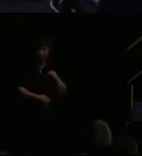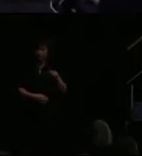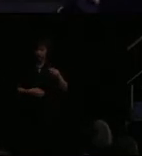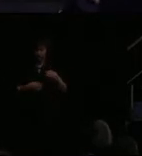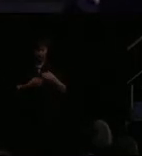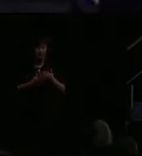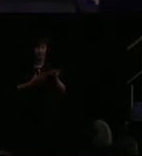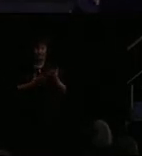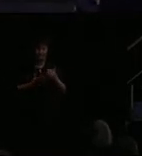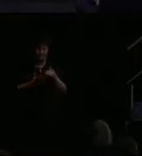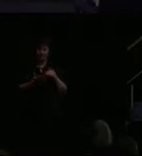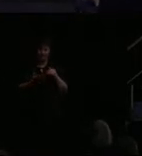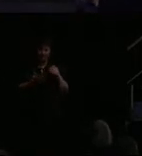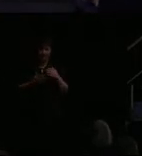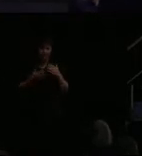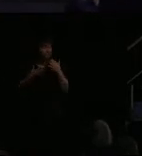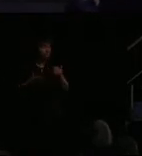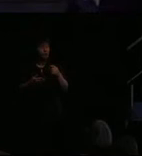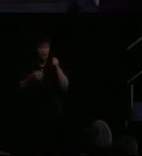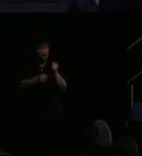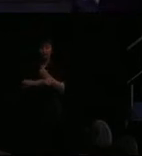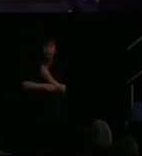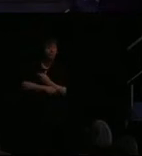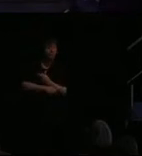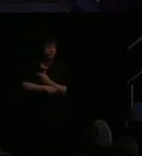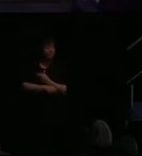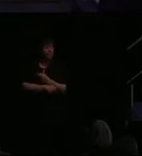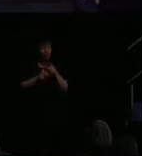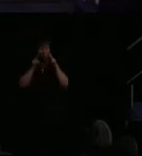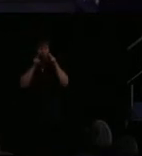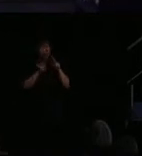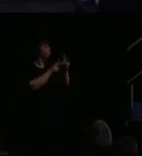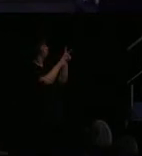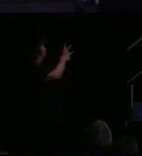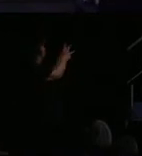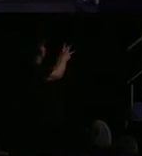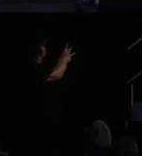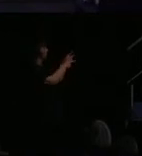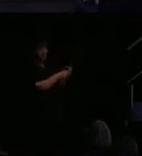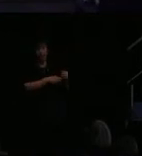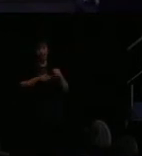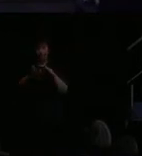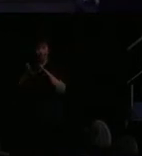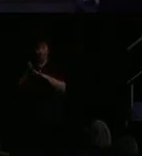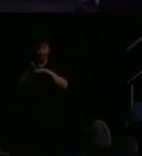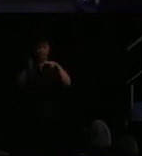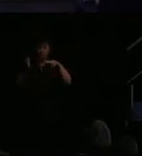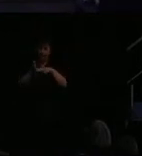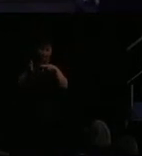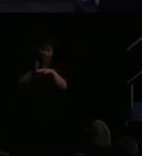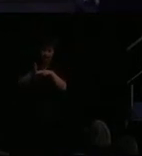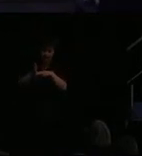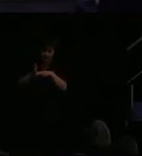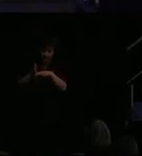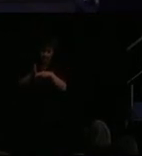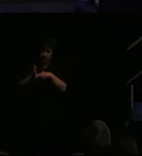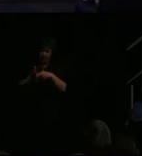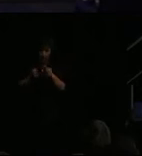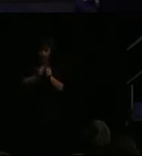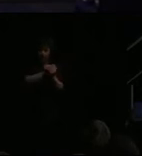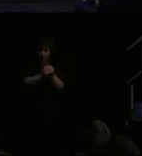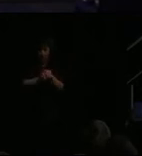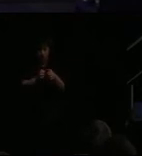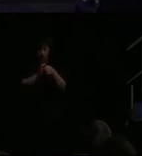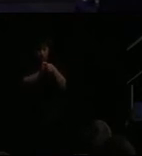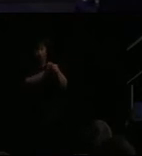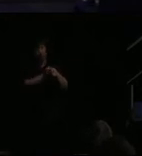I am going to invite them up to the stage, but as I do, we're just going to watch a quick video from Nesha and Vesna, who are the couple that we